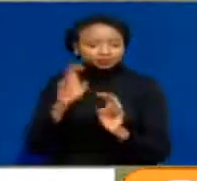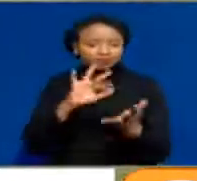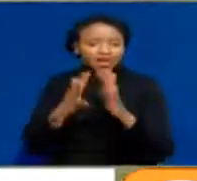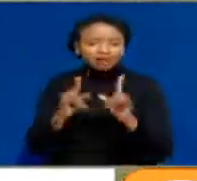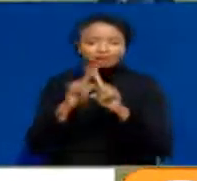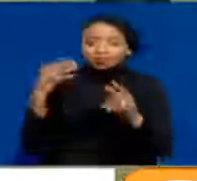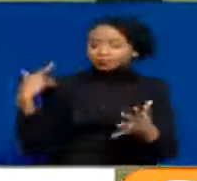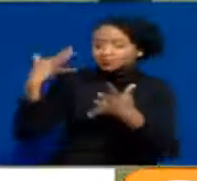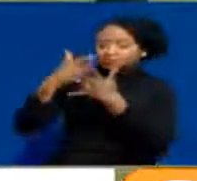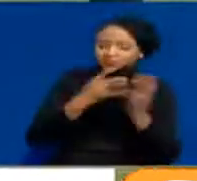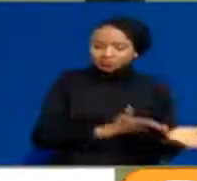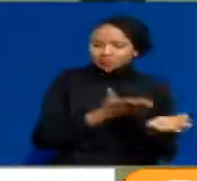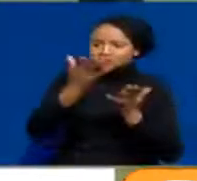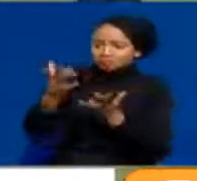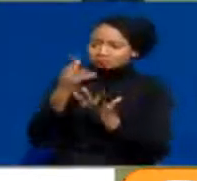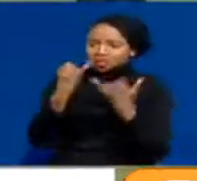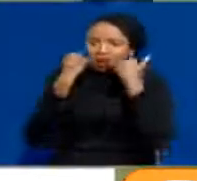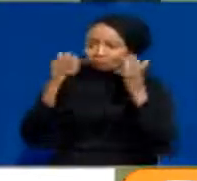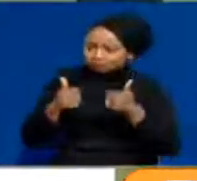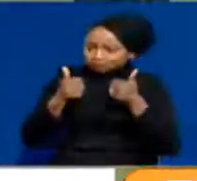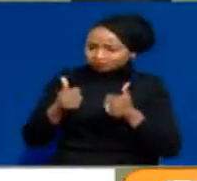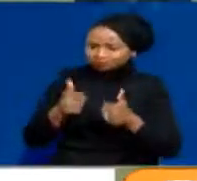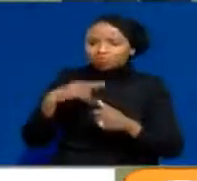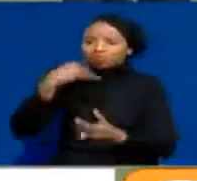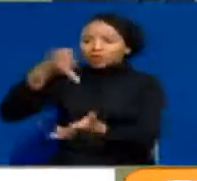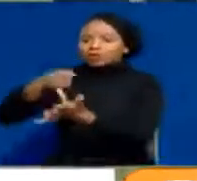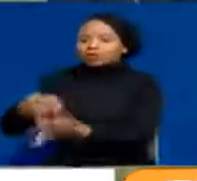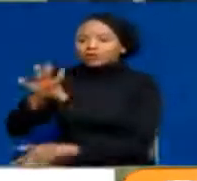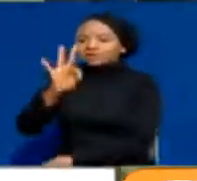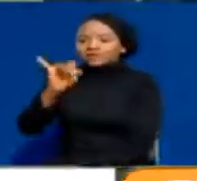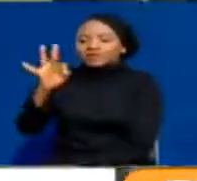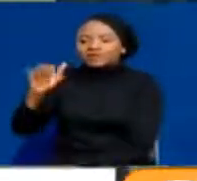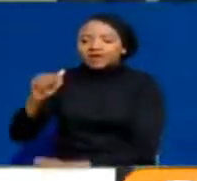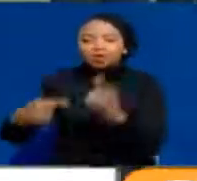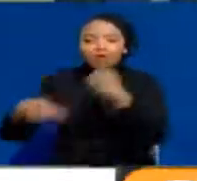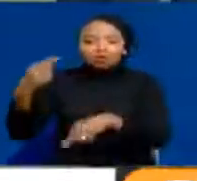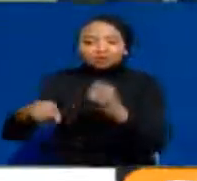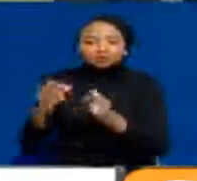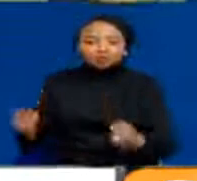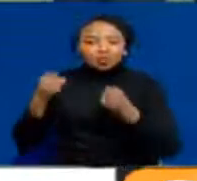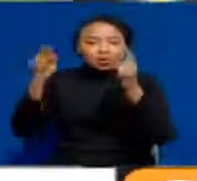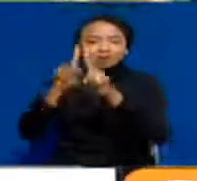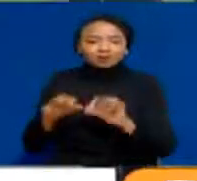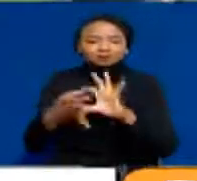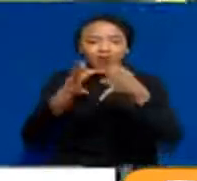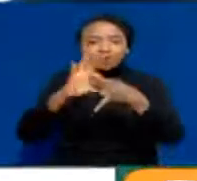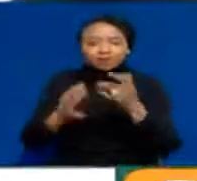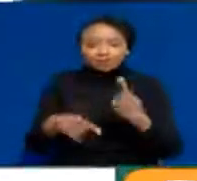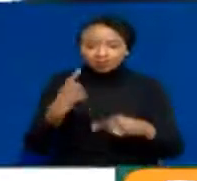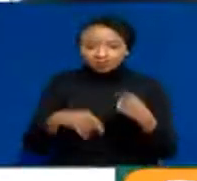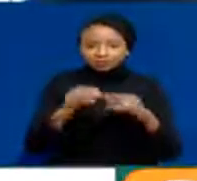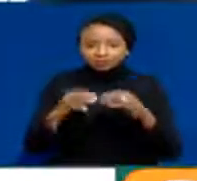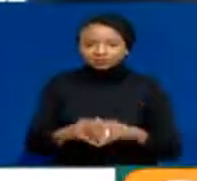introduced world-class referees that have officiated at the FIFA World Cup, as well as the Olympic